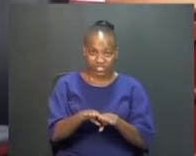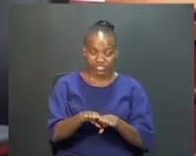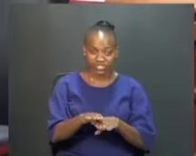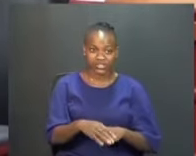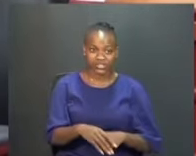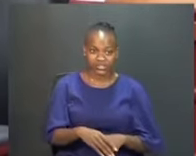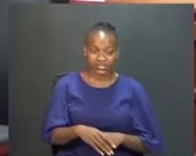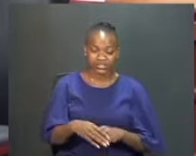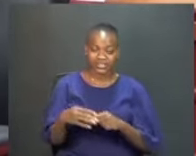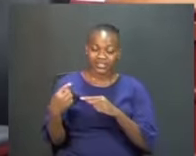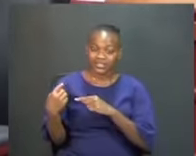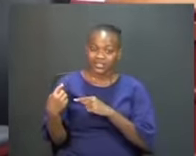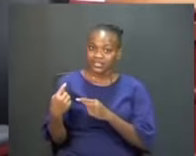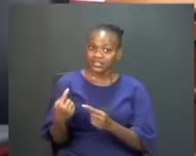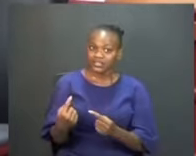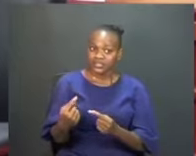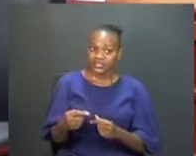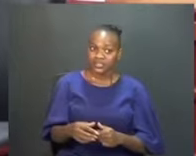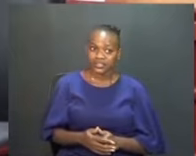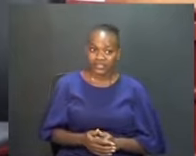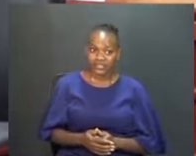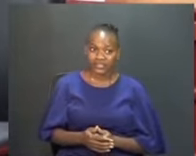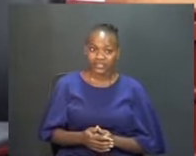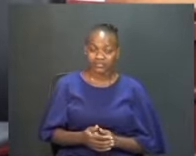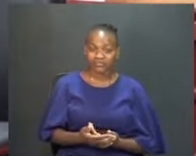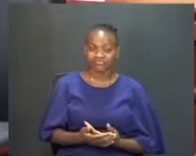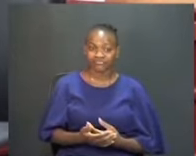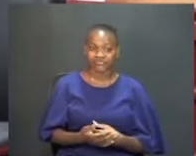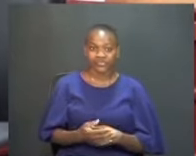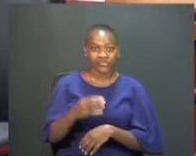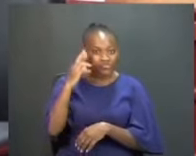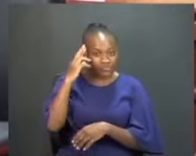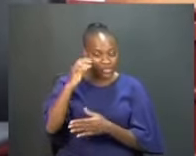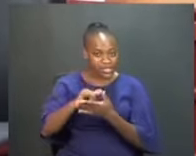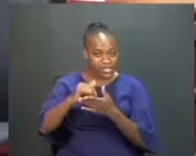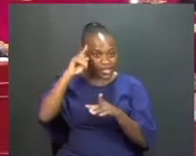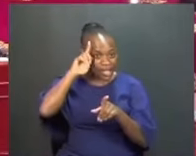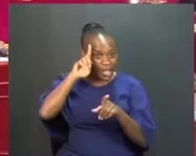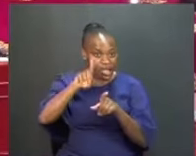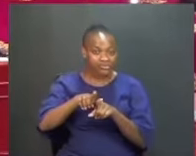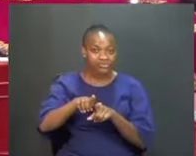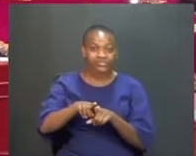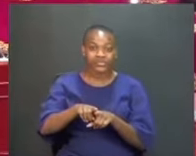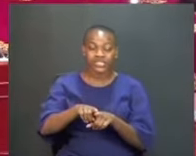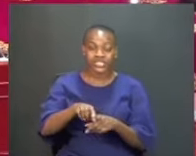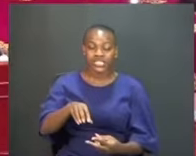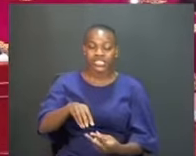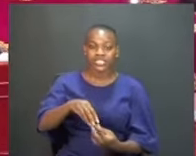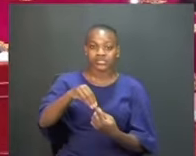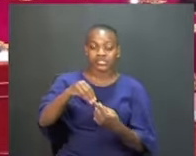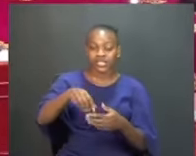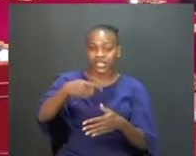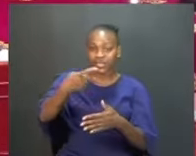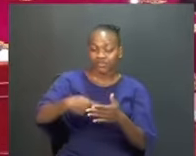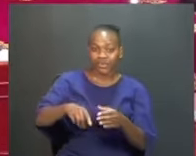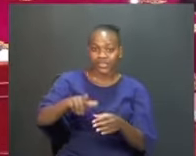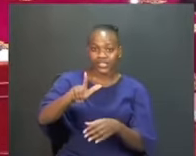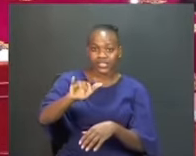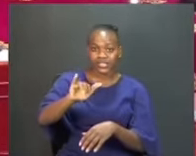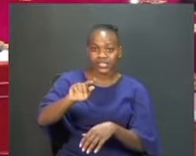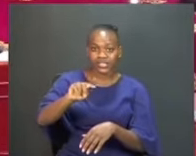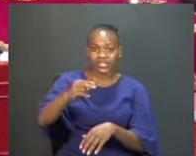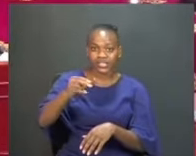Since then, the basis in which the agreement, especially the price of lithium, at the time of the negotiation was